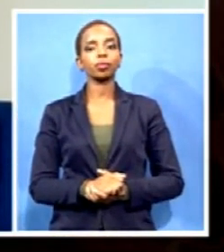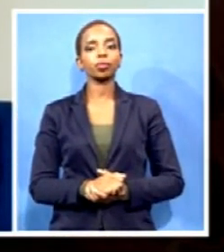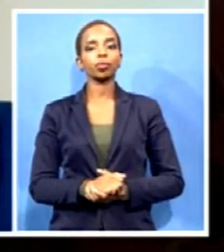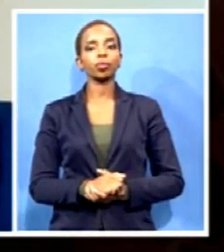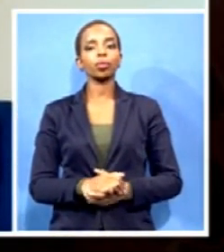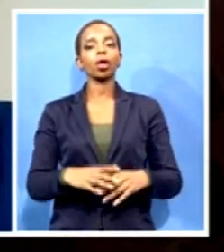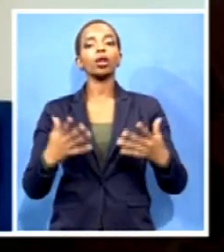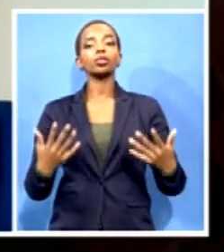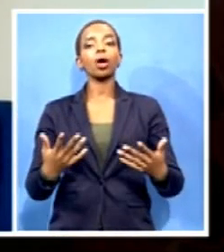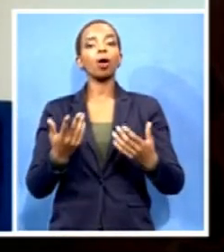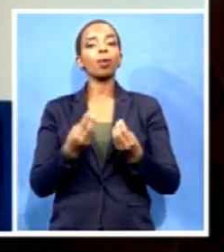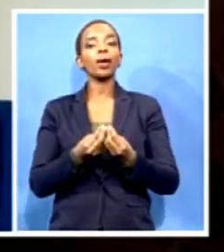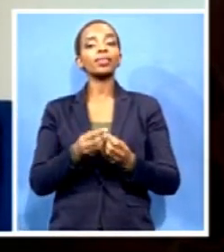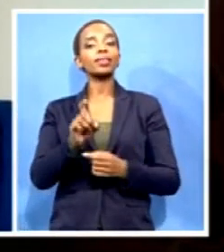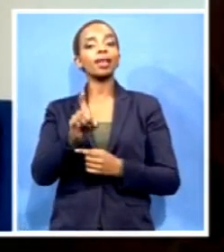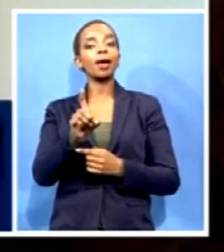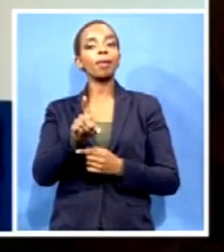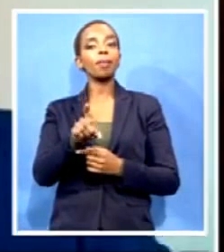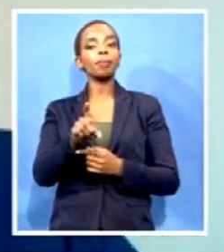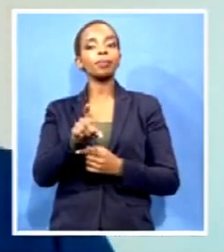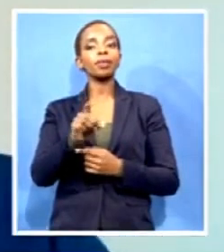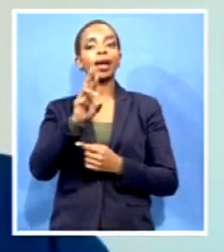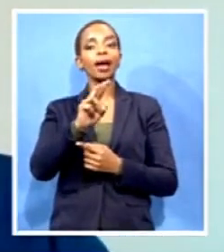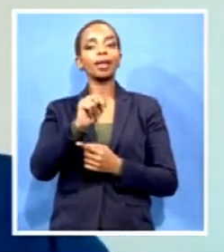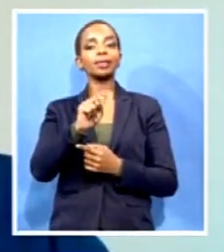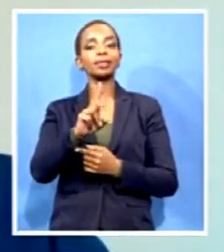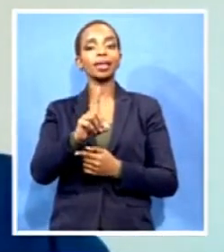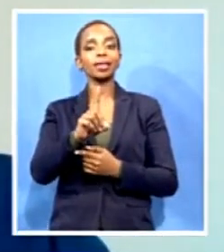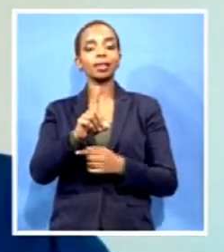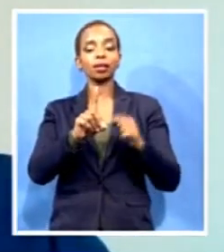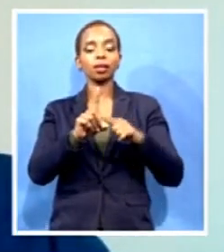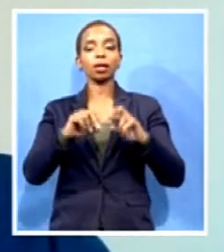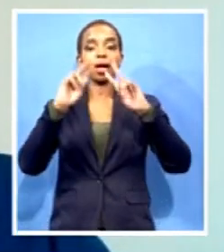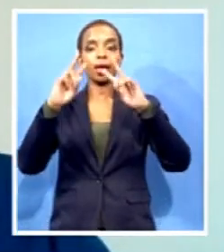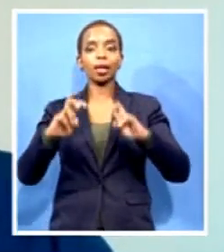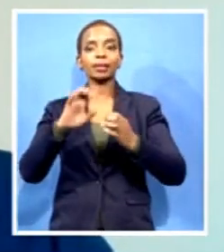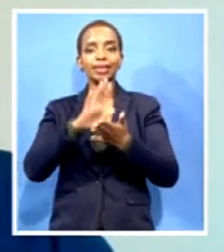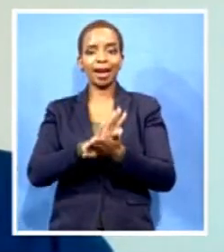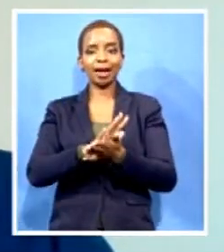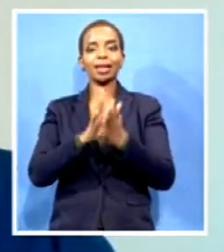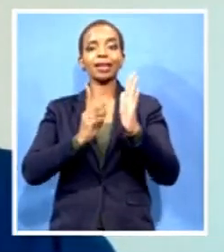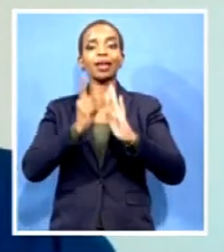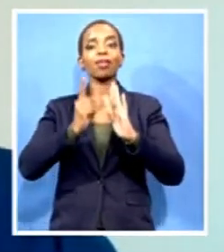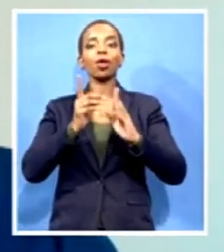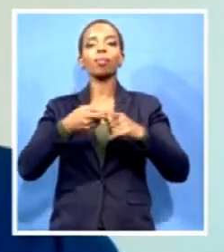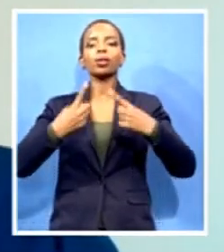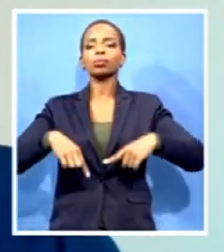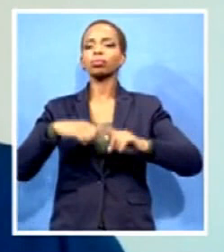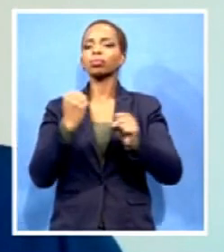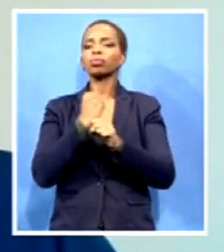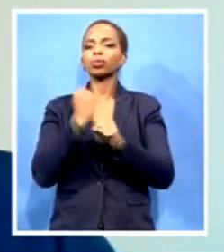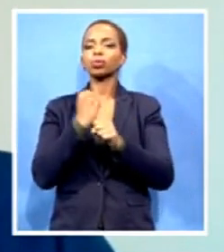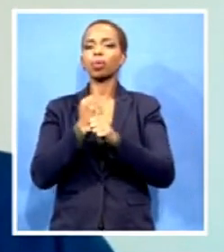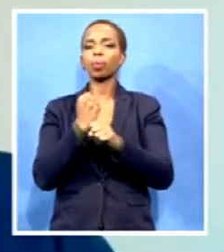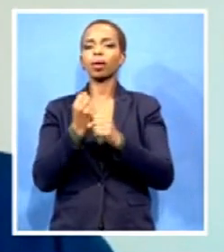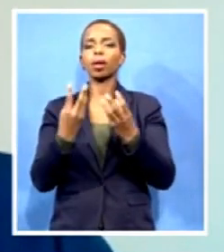the R&D, the research and development, is that we're working very closely with the districts in Gauteng. Ithute and the Daniel Mathibedi